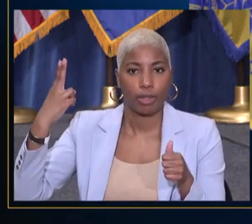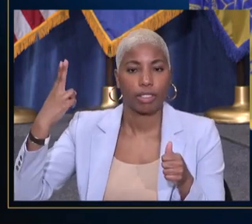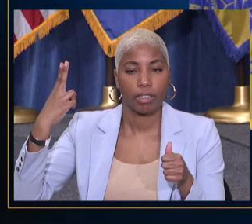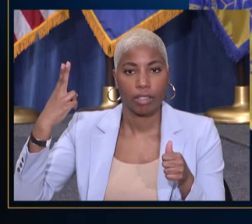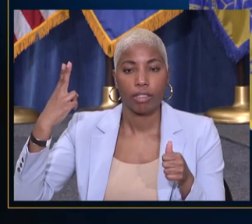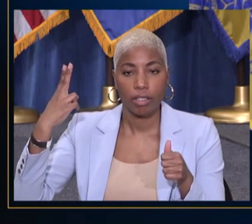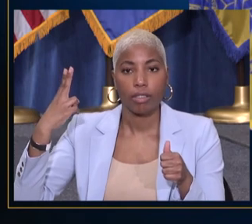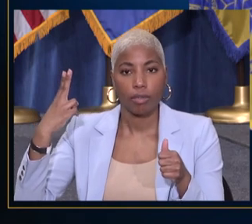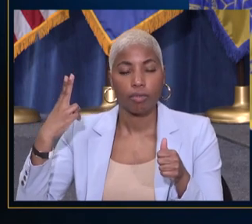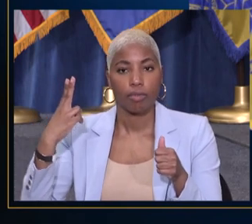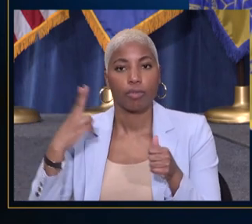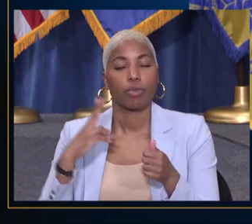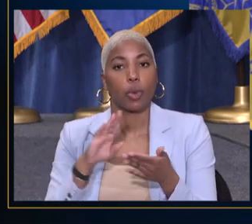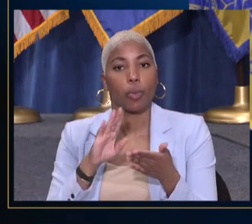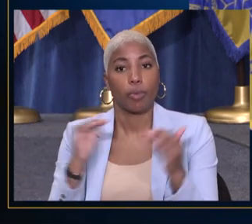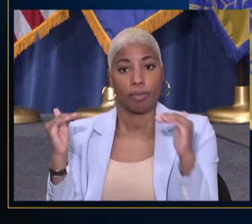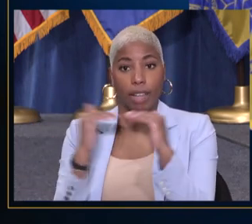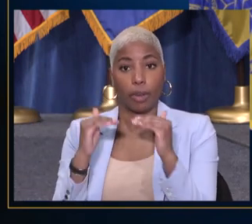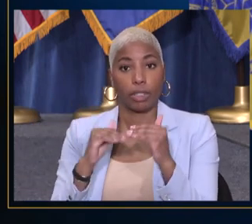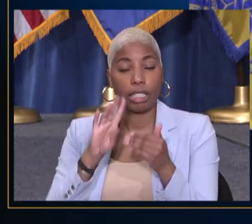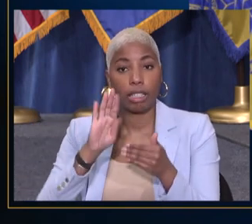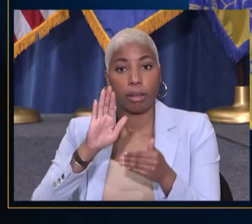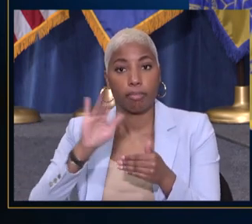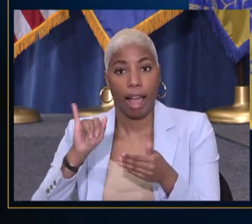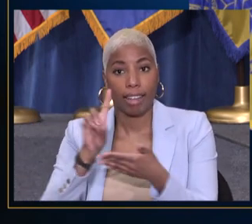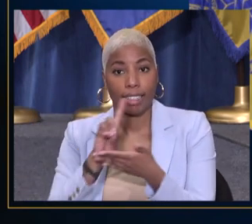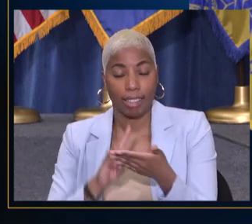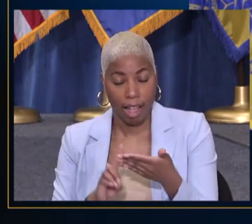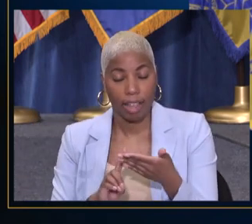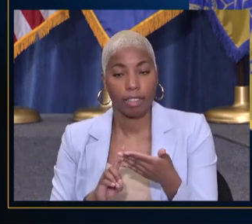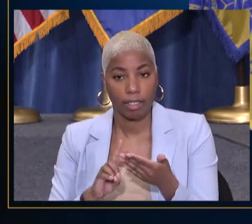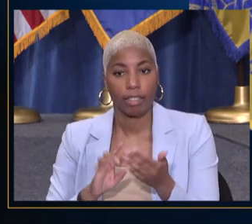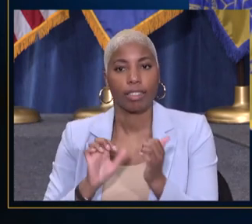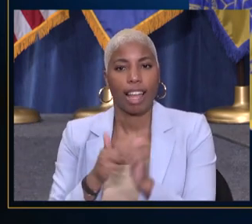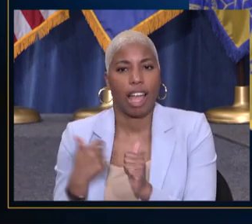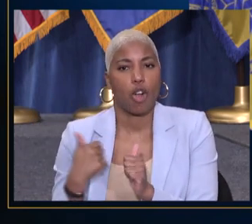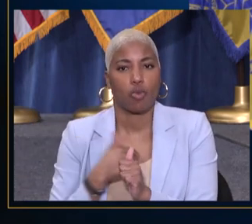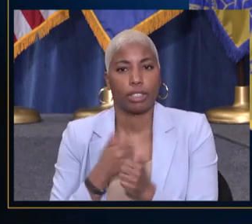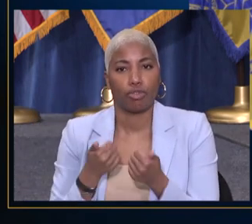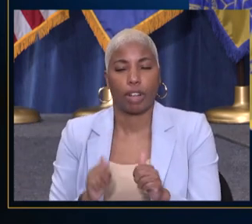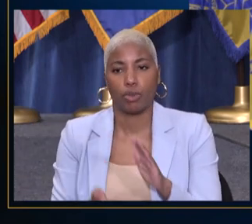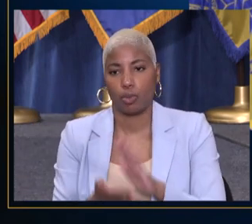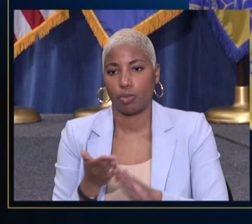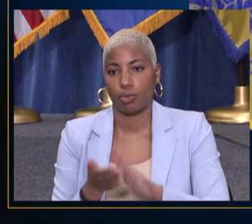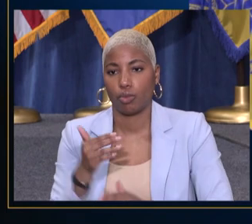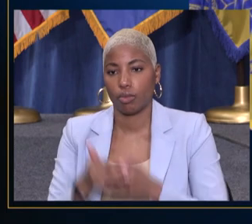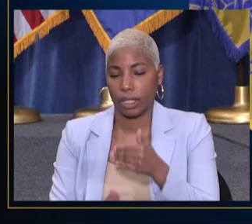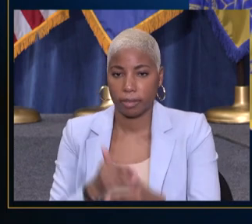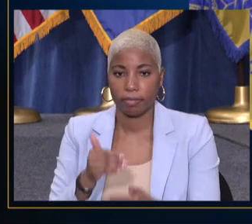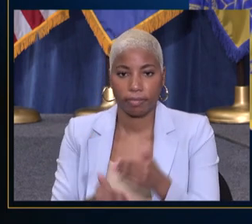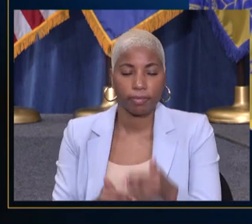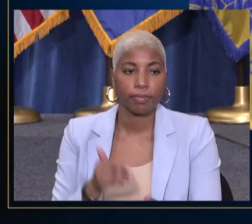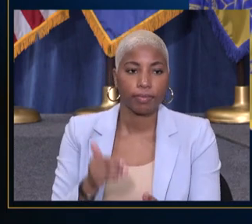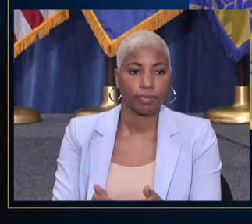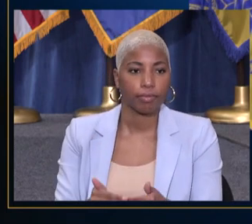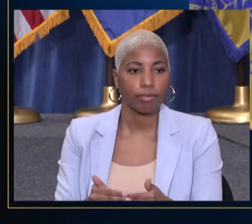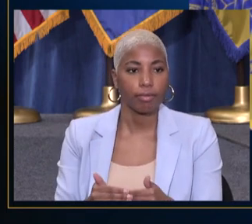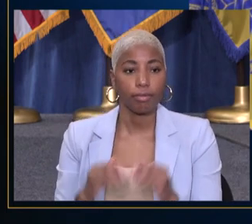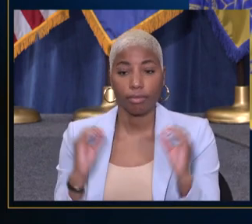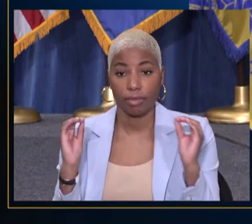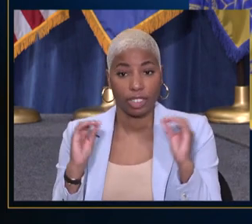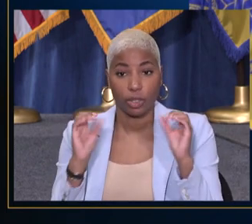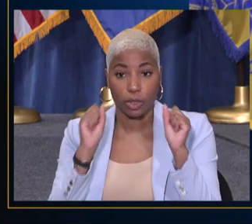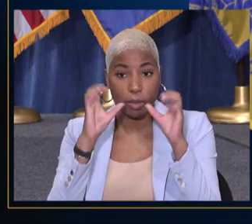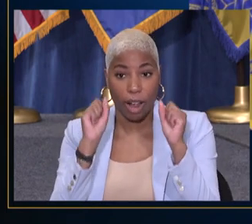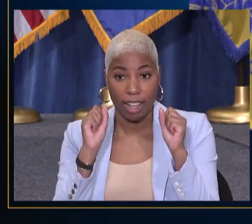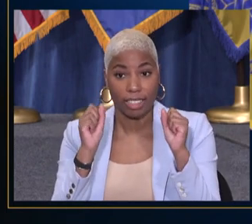by design is how we now try to operate. And so it should surprise no one that